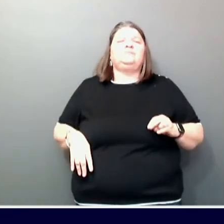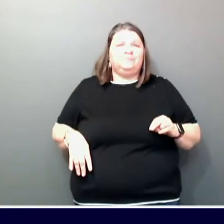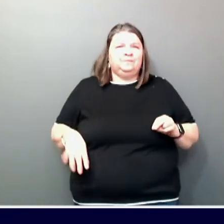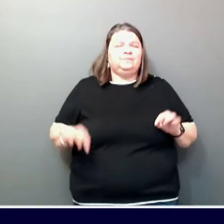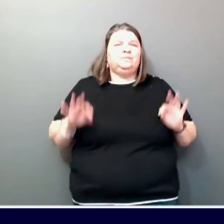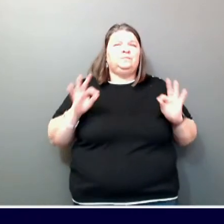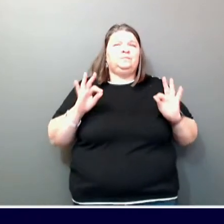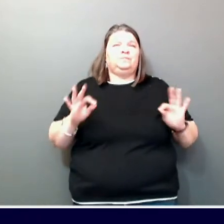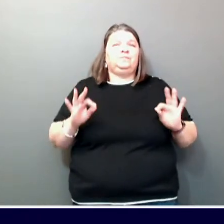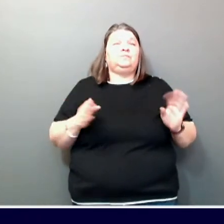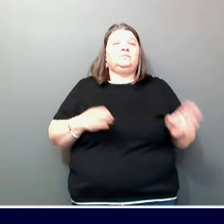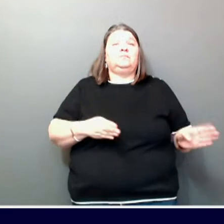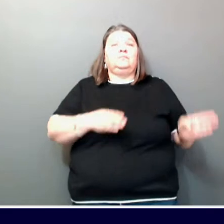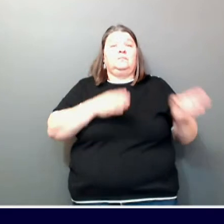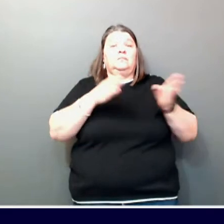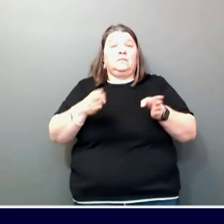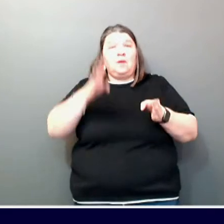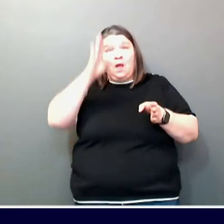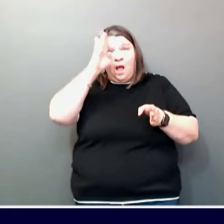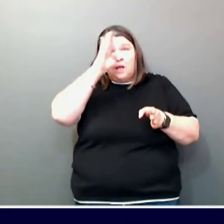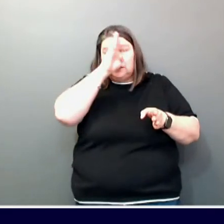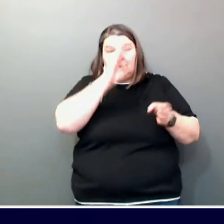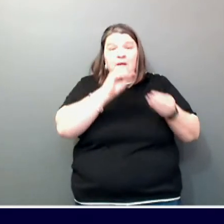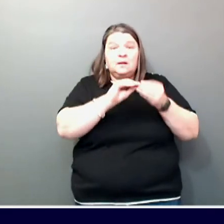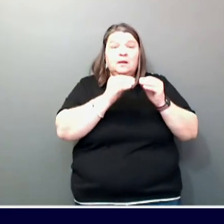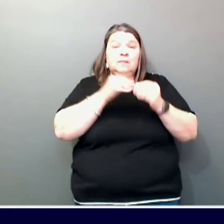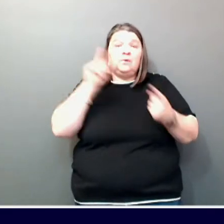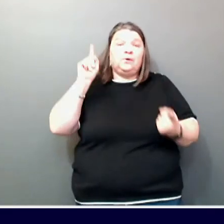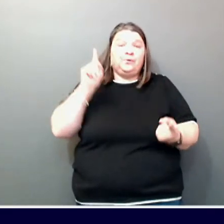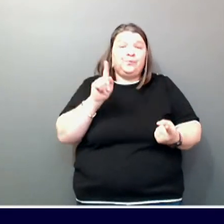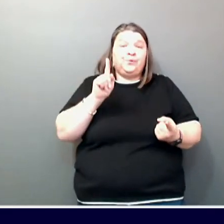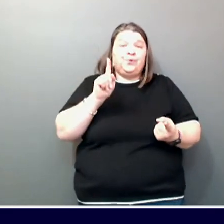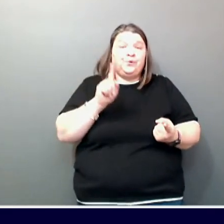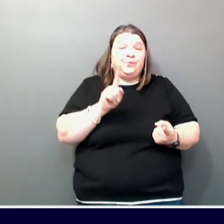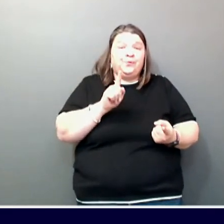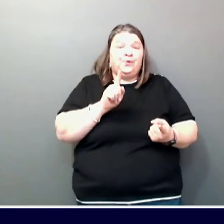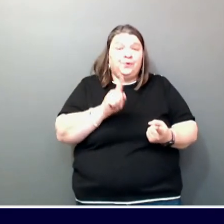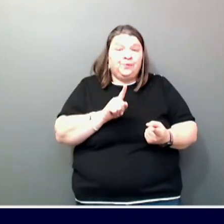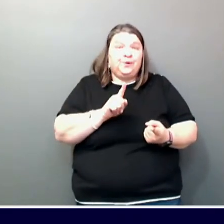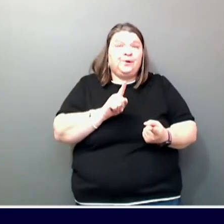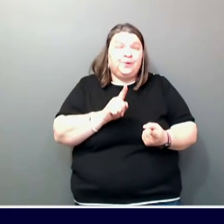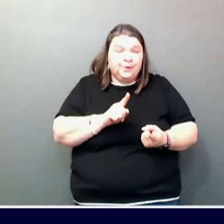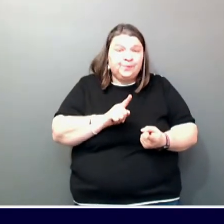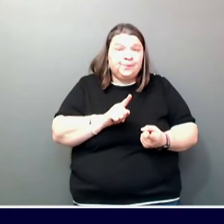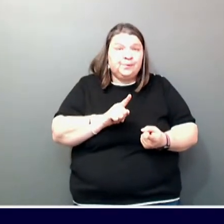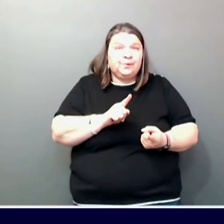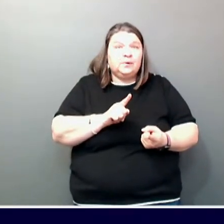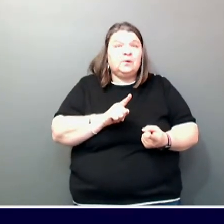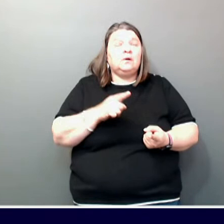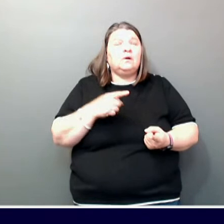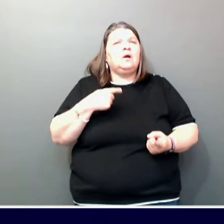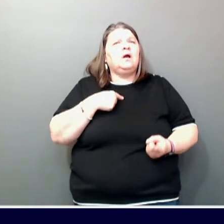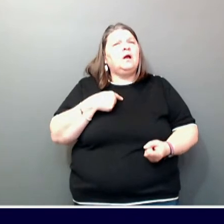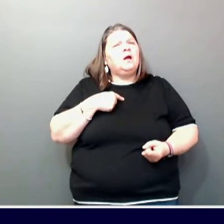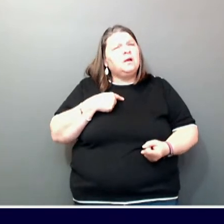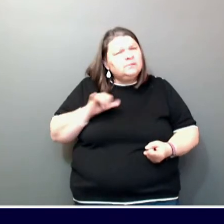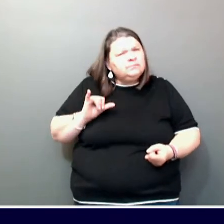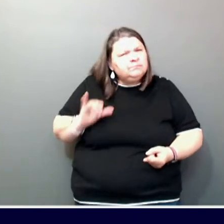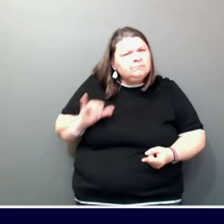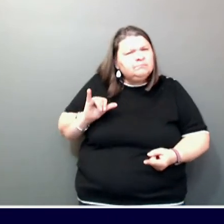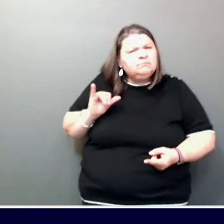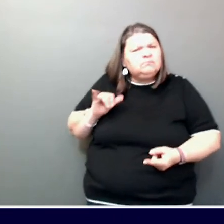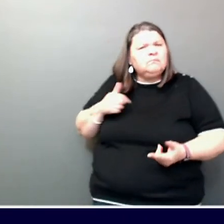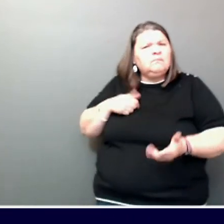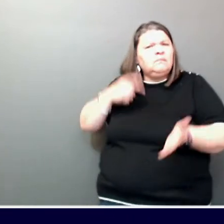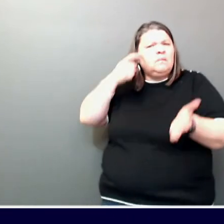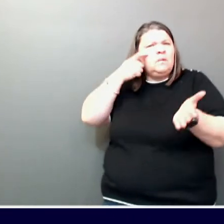and sort of the burden on the health system has been lessening somewhat, that some of the restrictions on